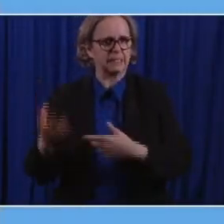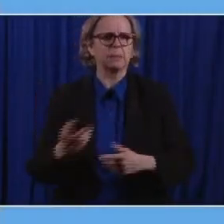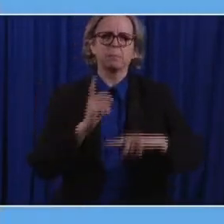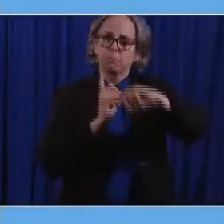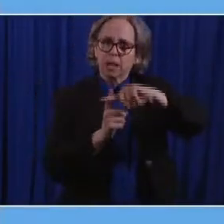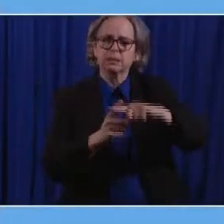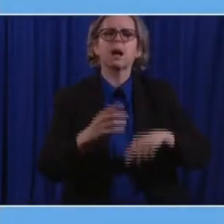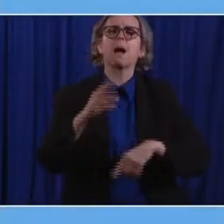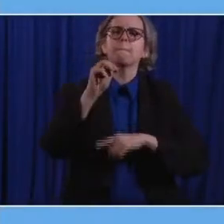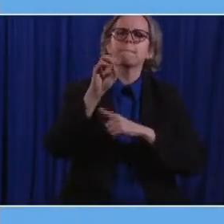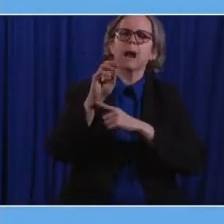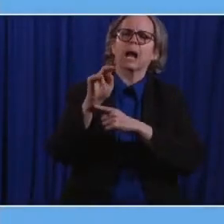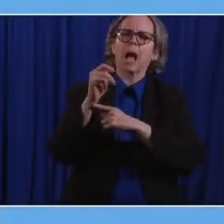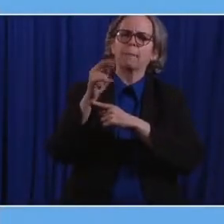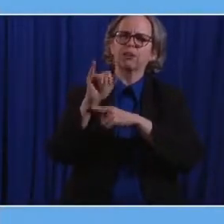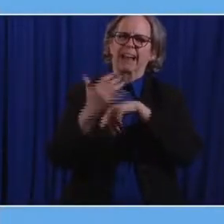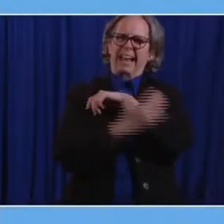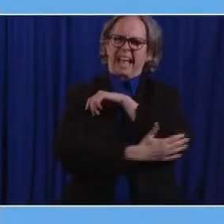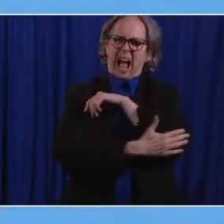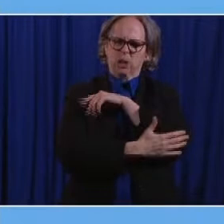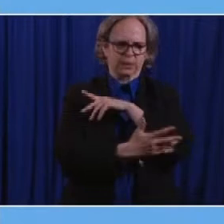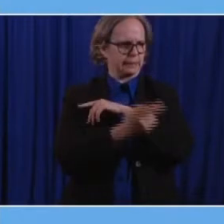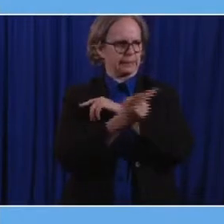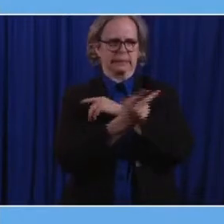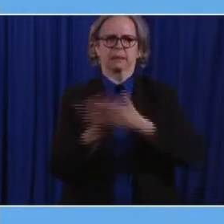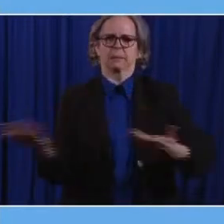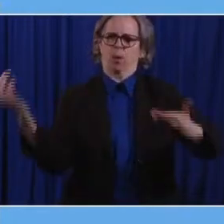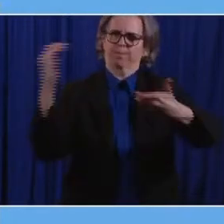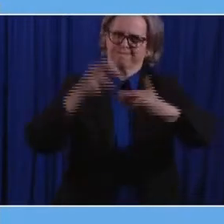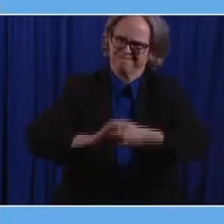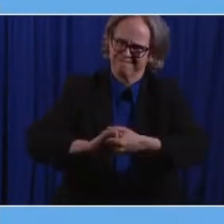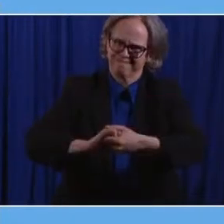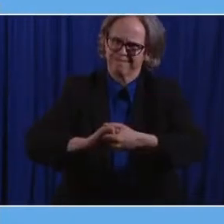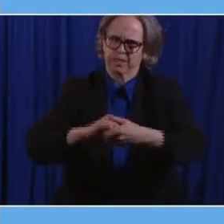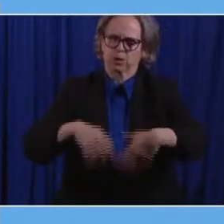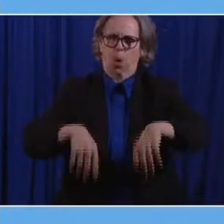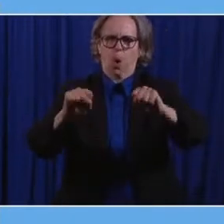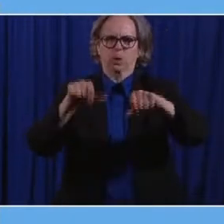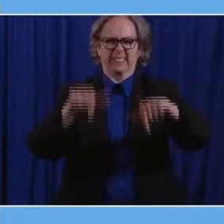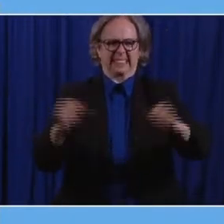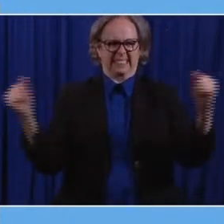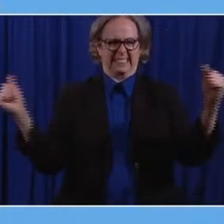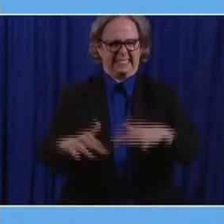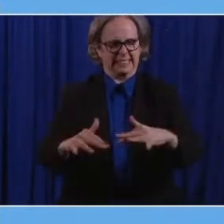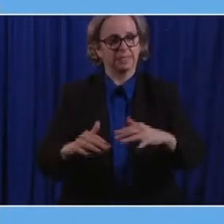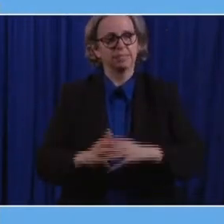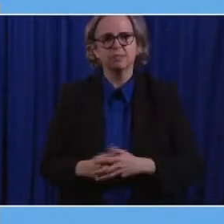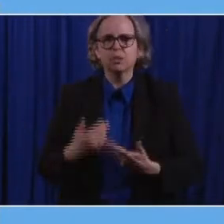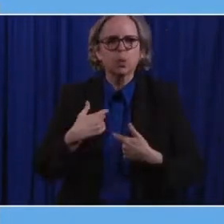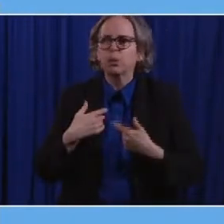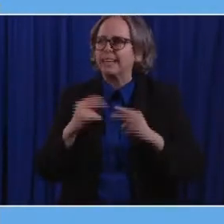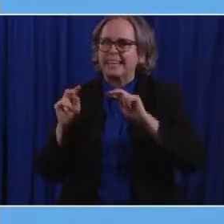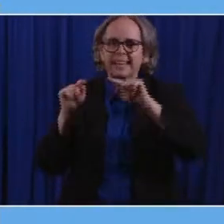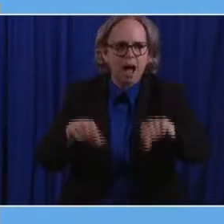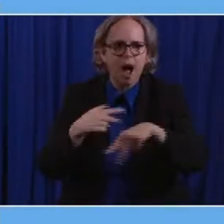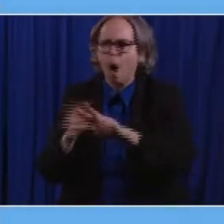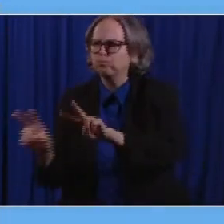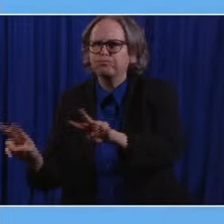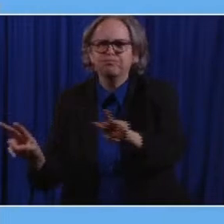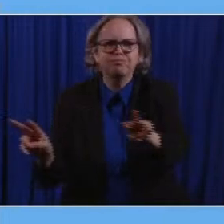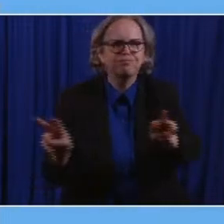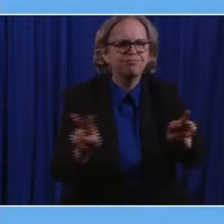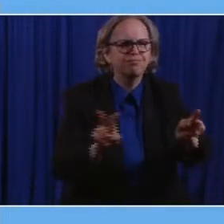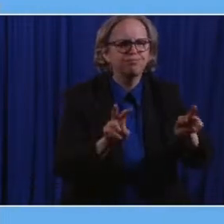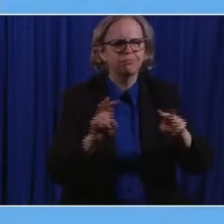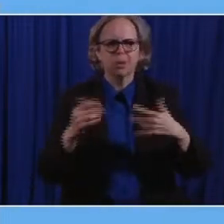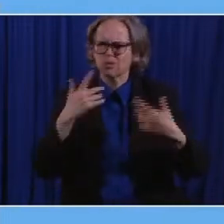to walk through and see everything that's been going on today and really talk to a number of people. They've held dozens of large-scale clinics